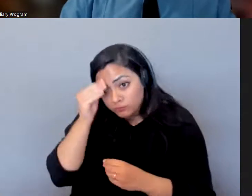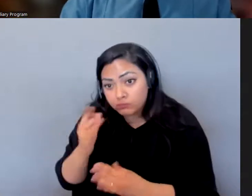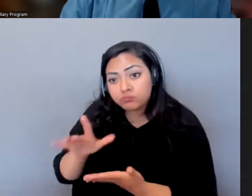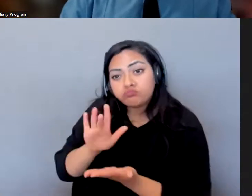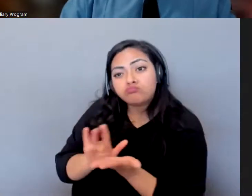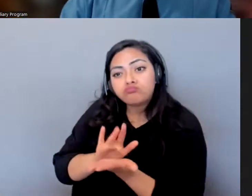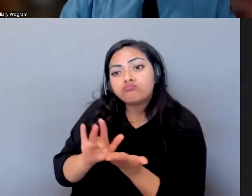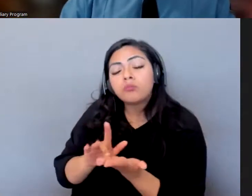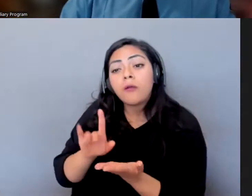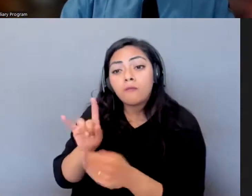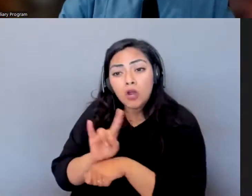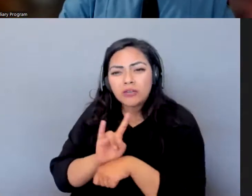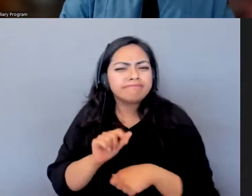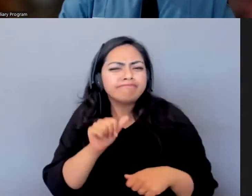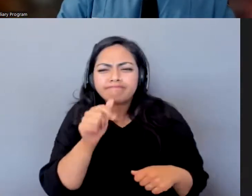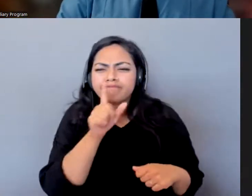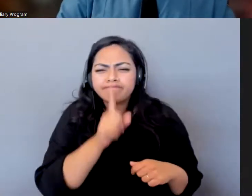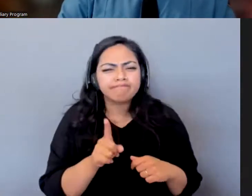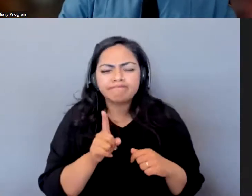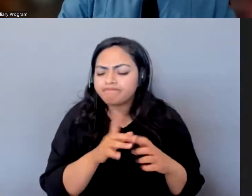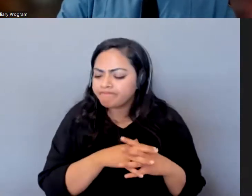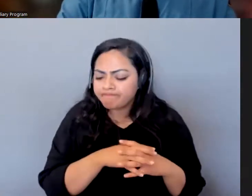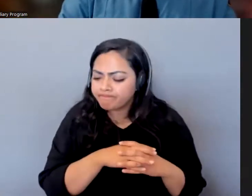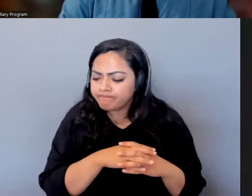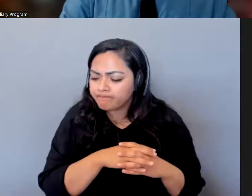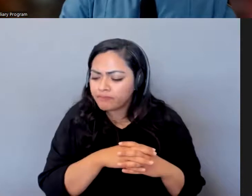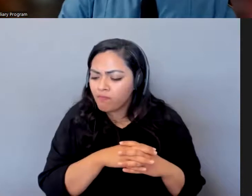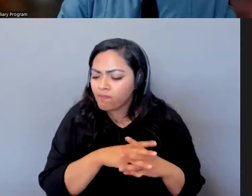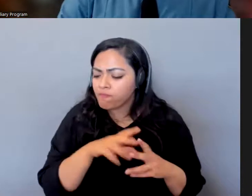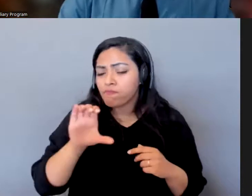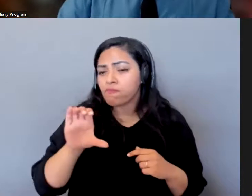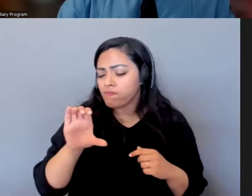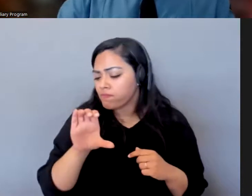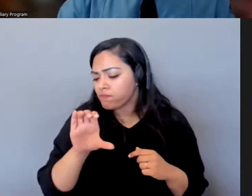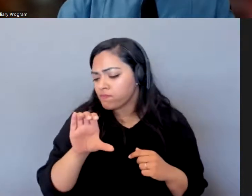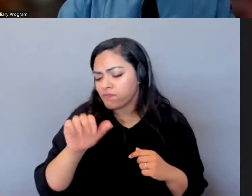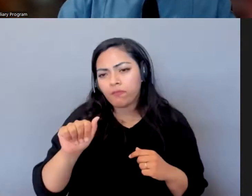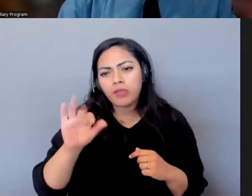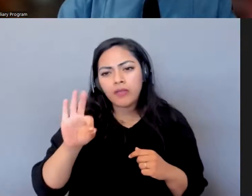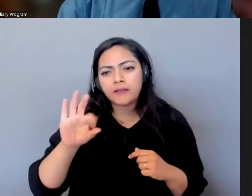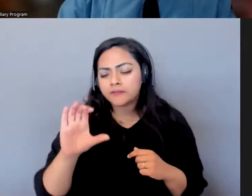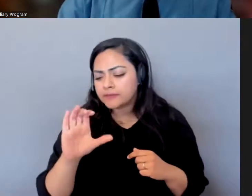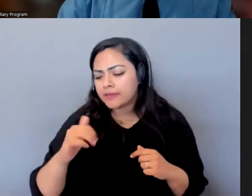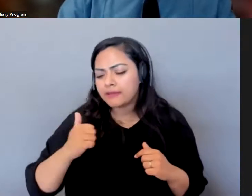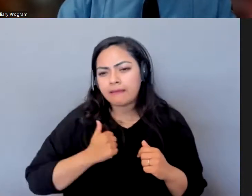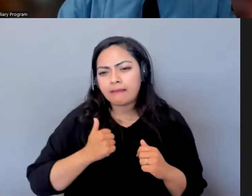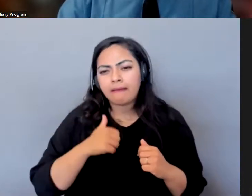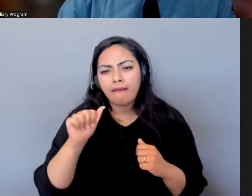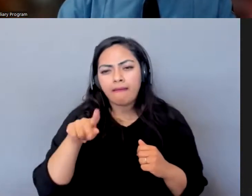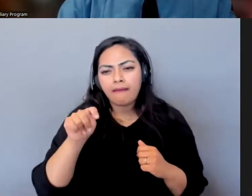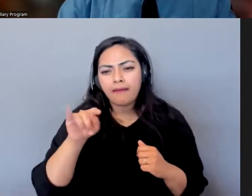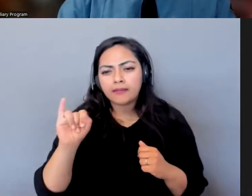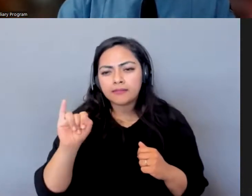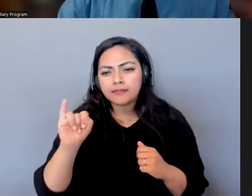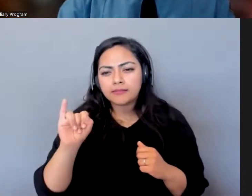can gather the most information possible. I'm not 100% sure if there's an app though. I know they also What want about,